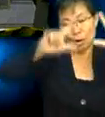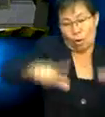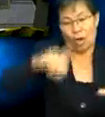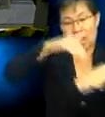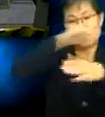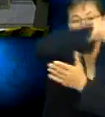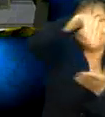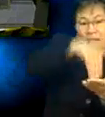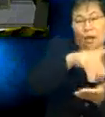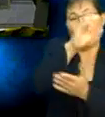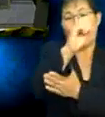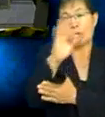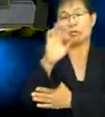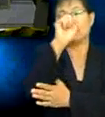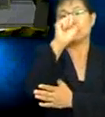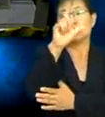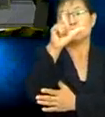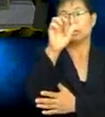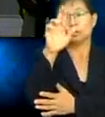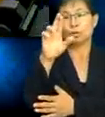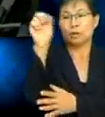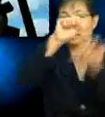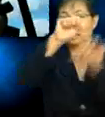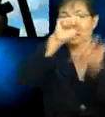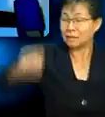the center of the solar system?